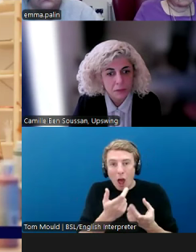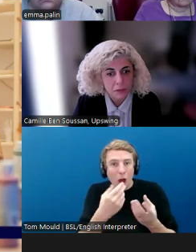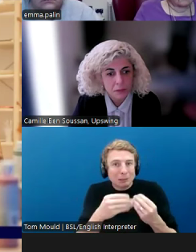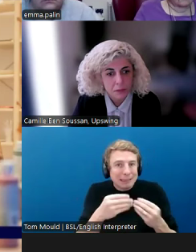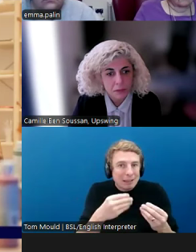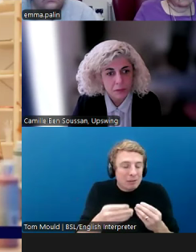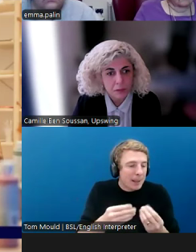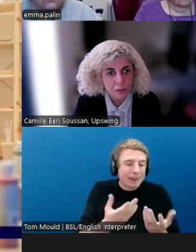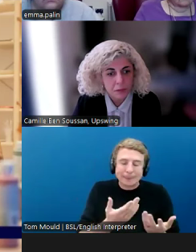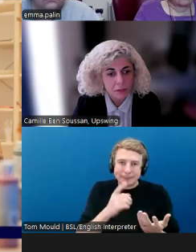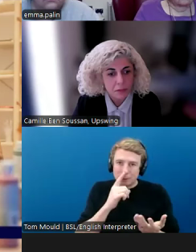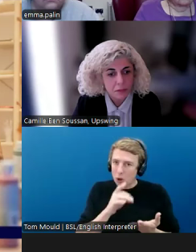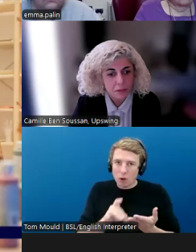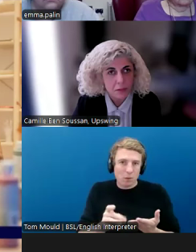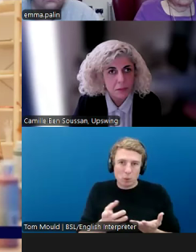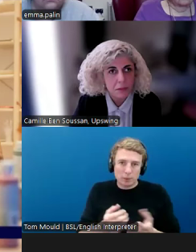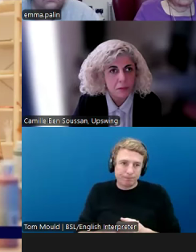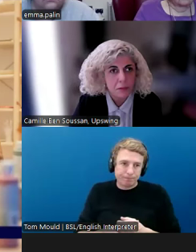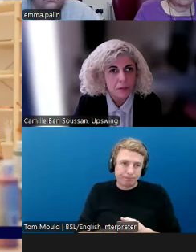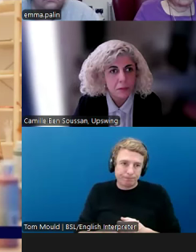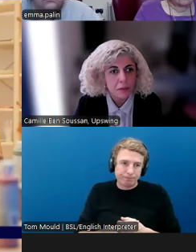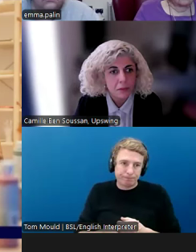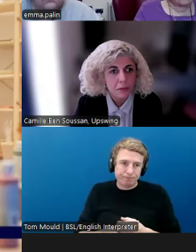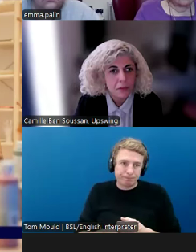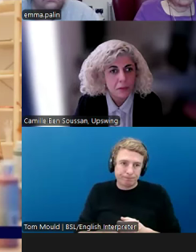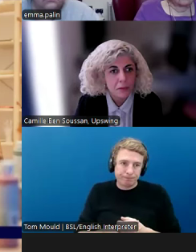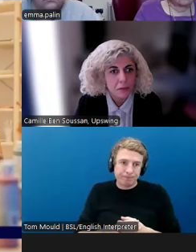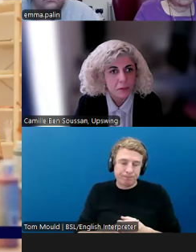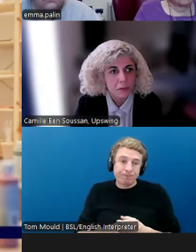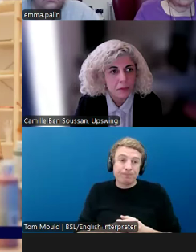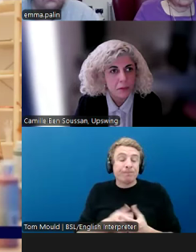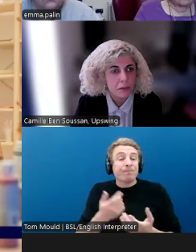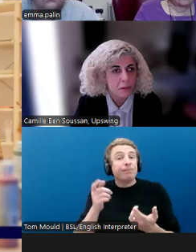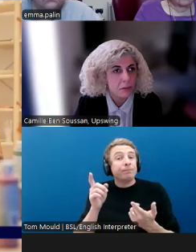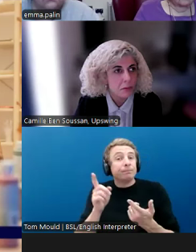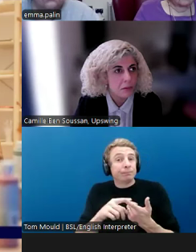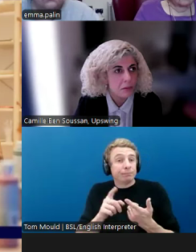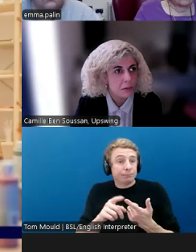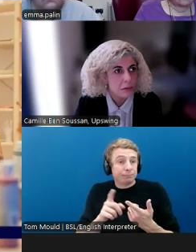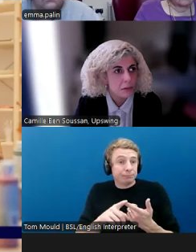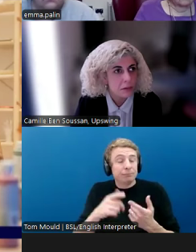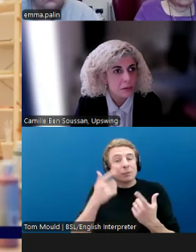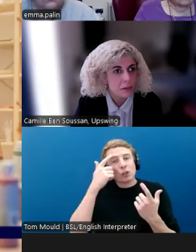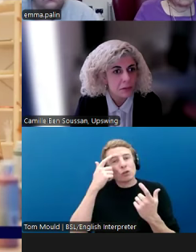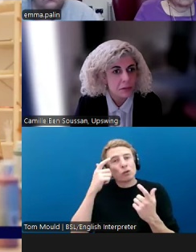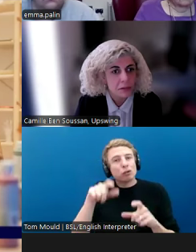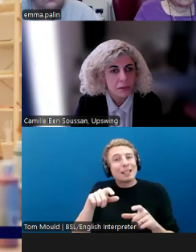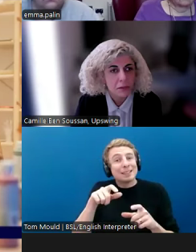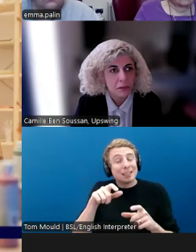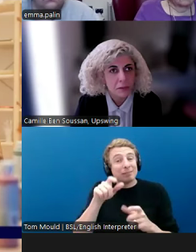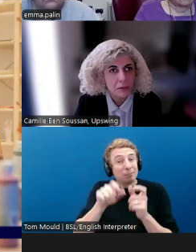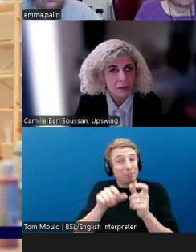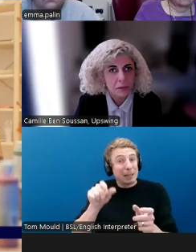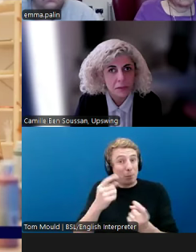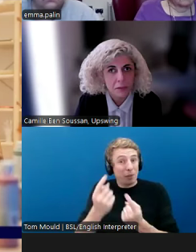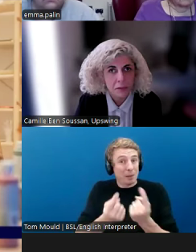facilitate. The other barriers that we hear about in Napa are the residents. Perhaps someone is living